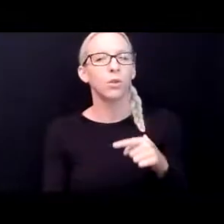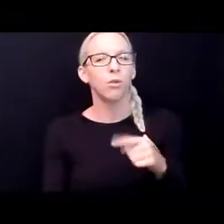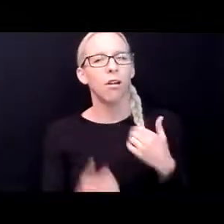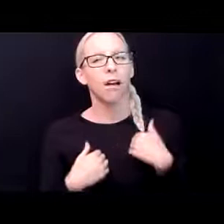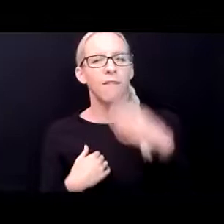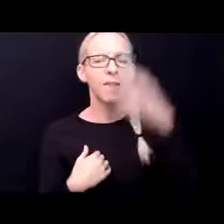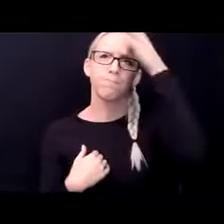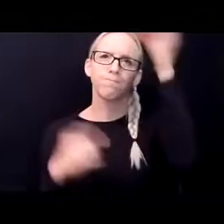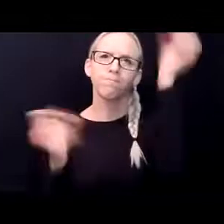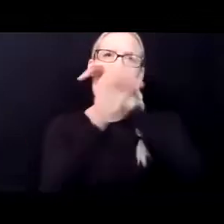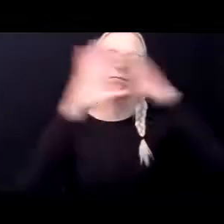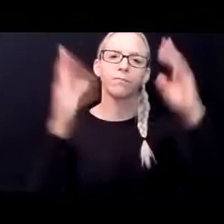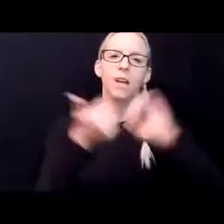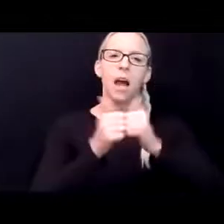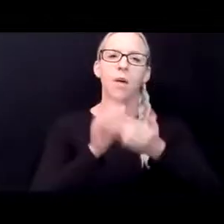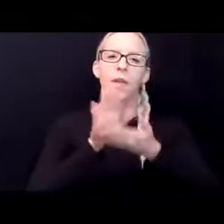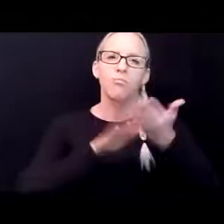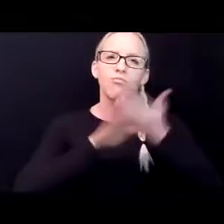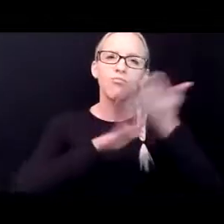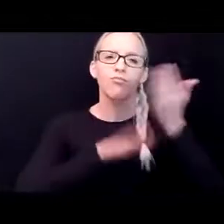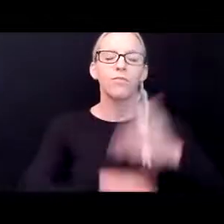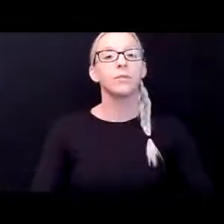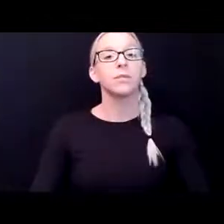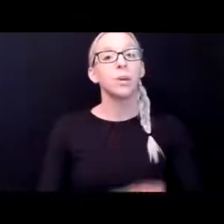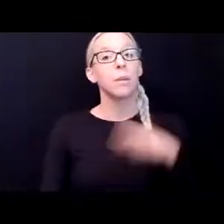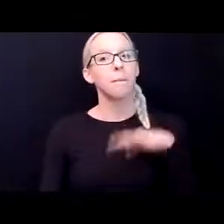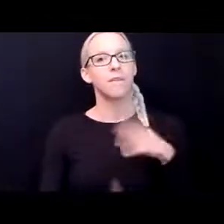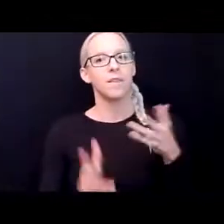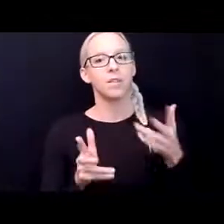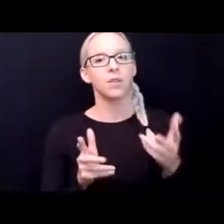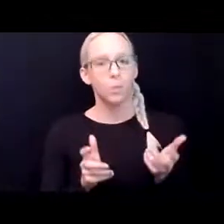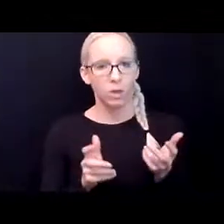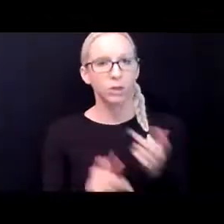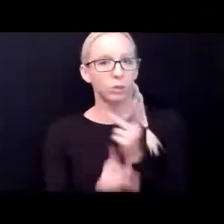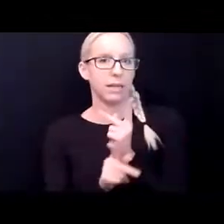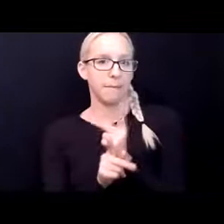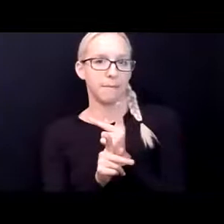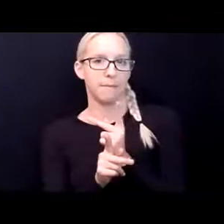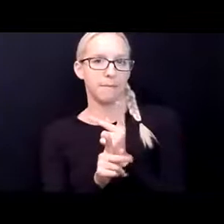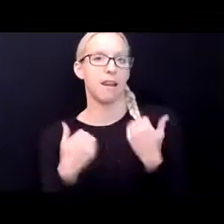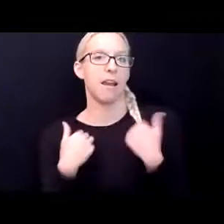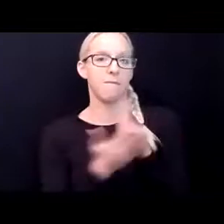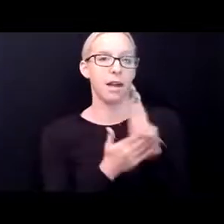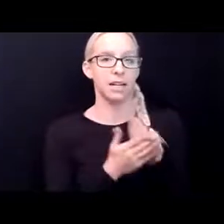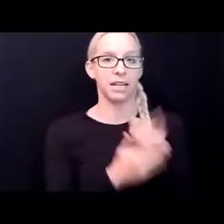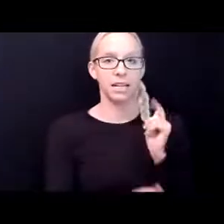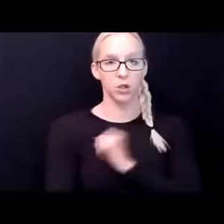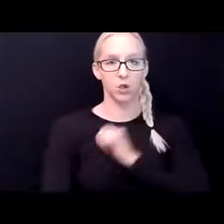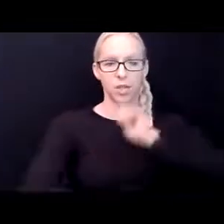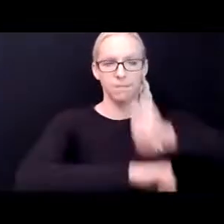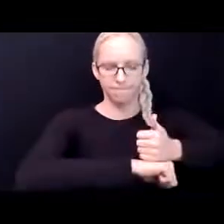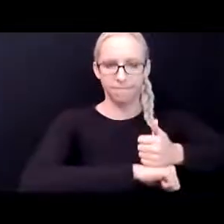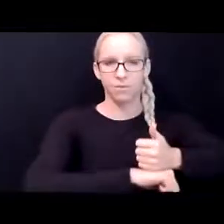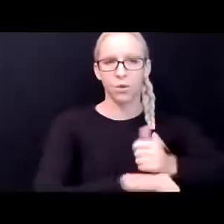the idea is we want to keep these benefits intact and have the money in the trust be there to pay for